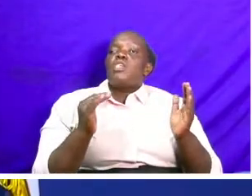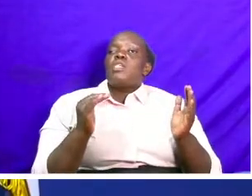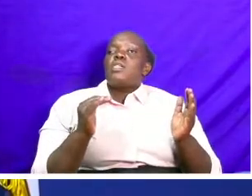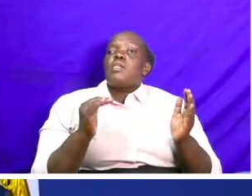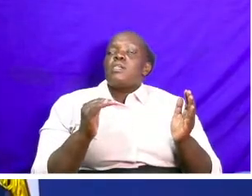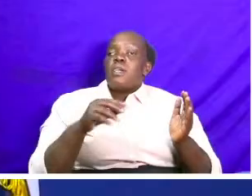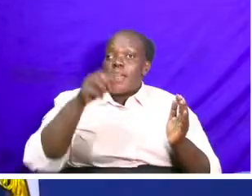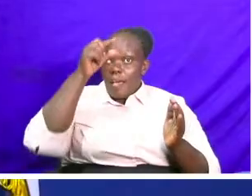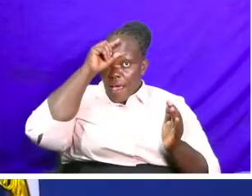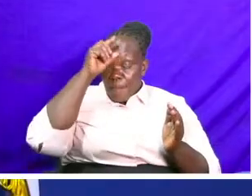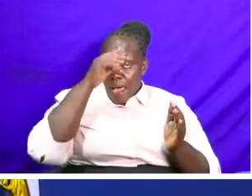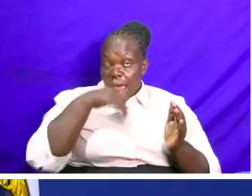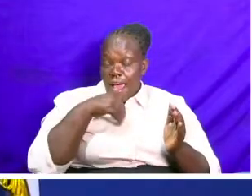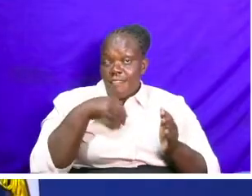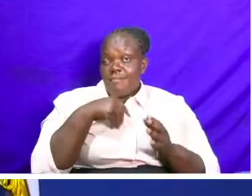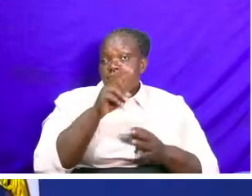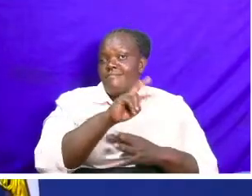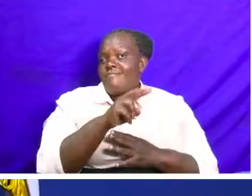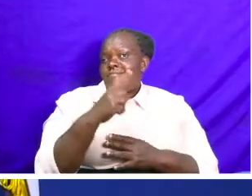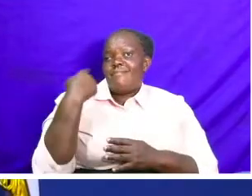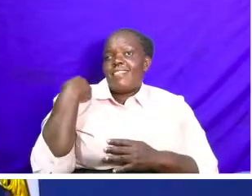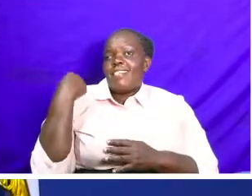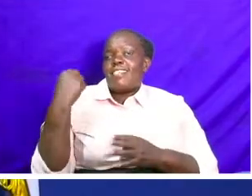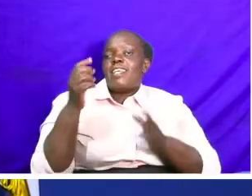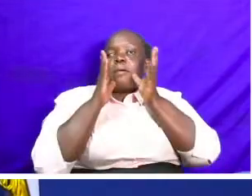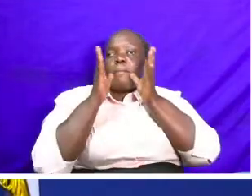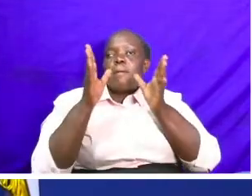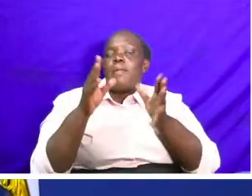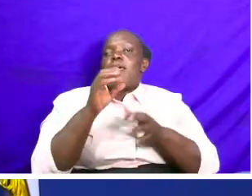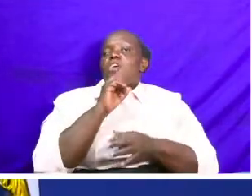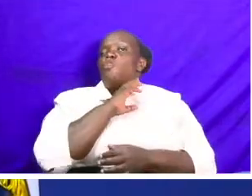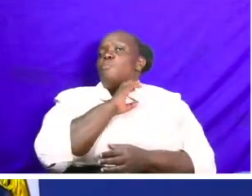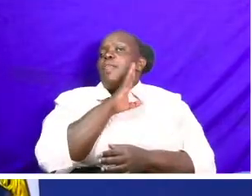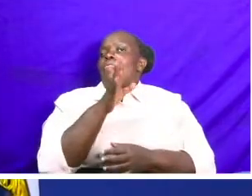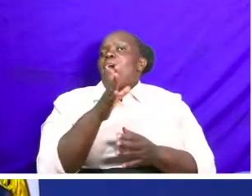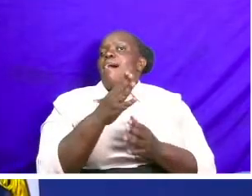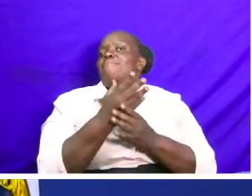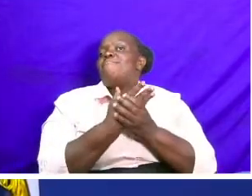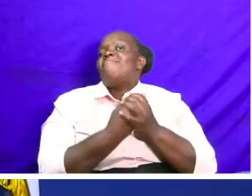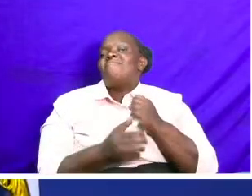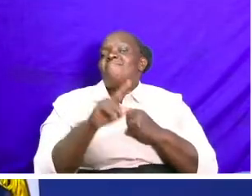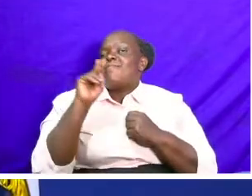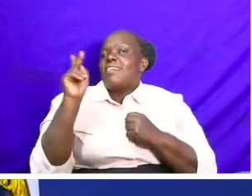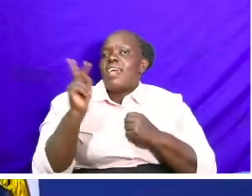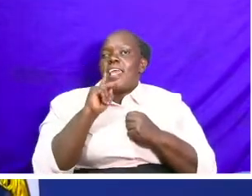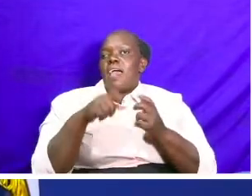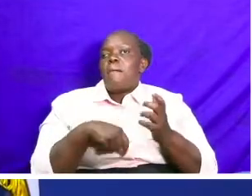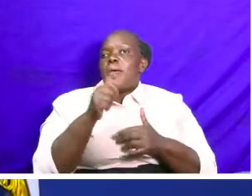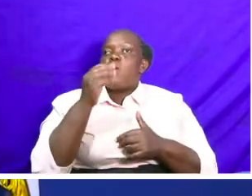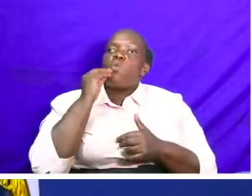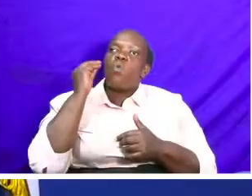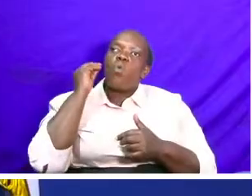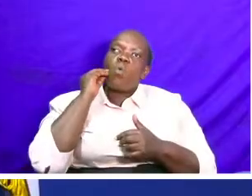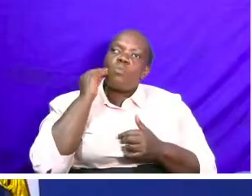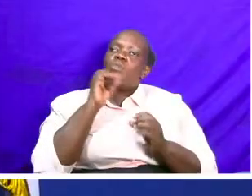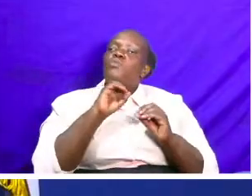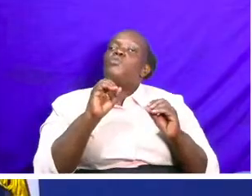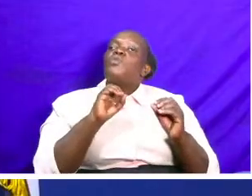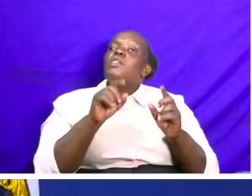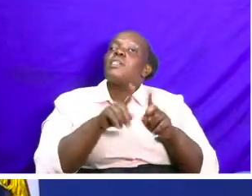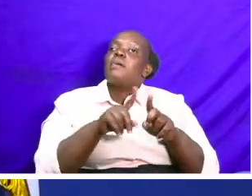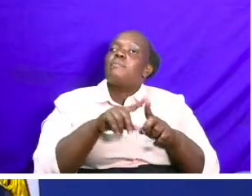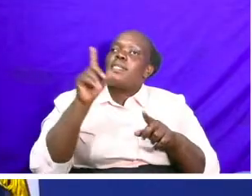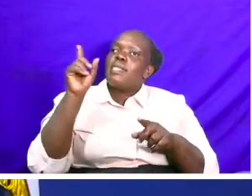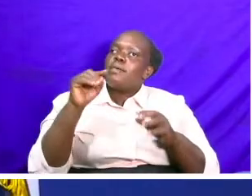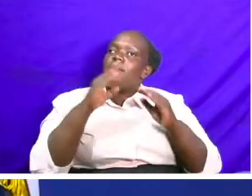the government has observed recent public claims discouraging Kenyans from purchasing homes under the Affordable